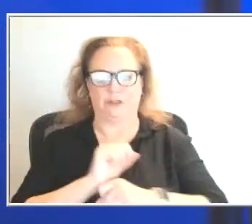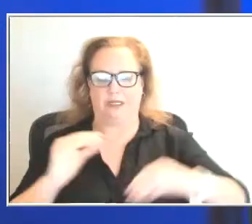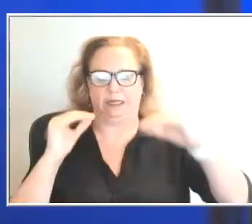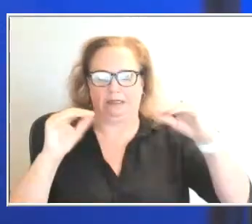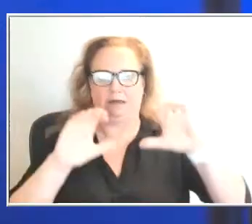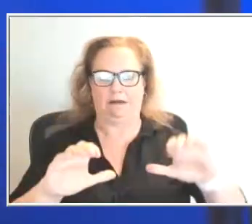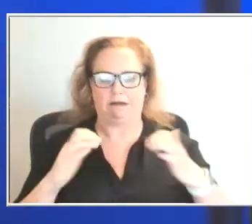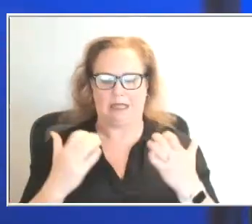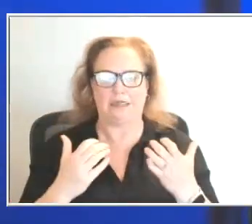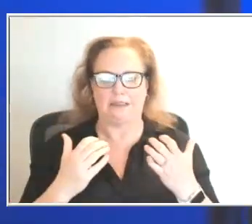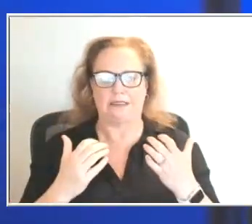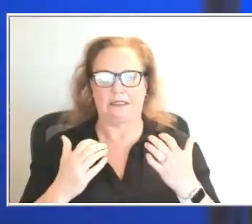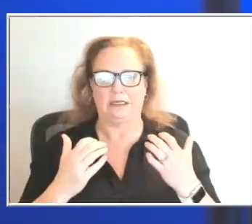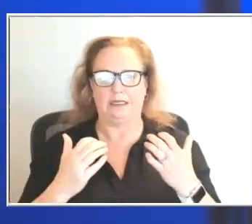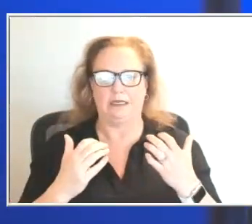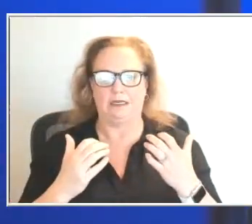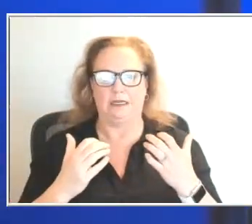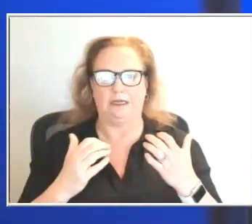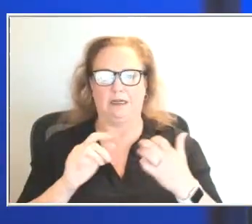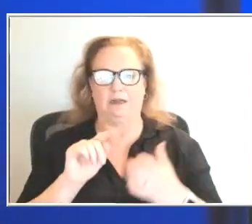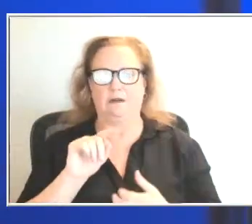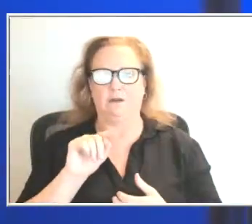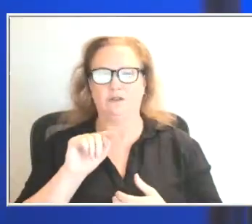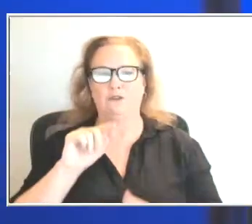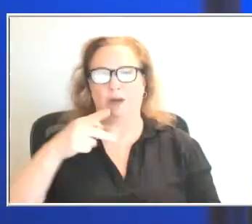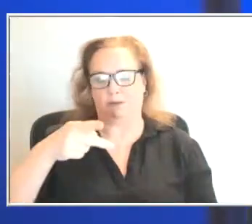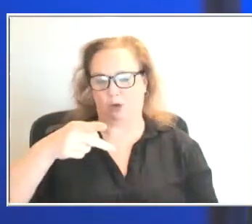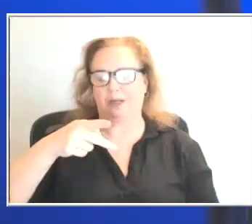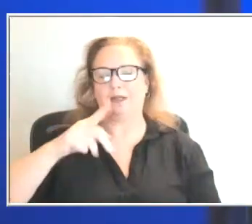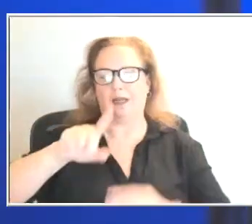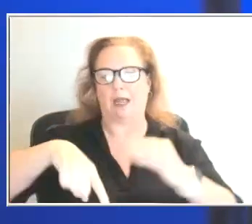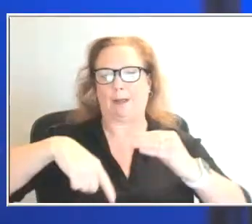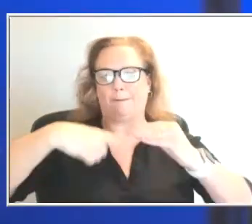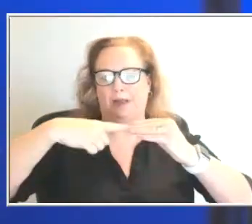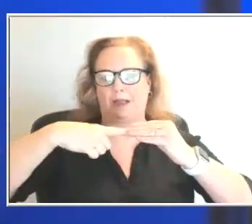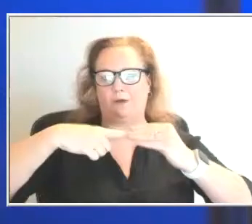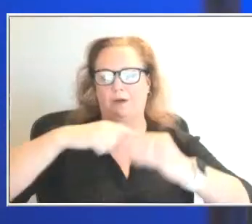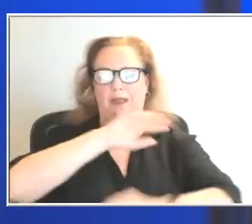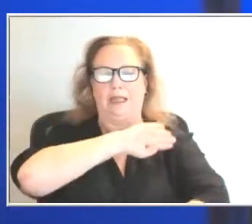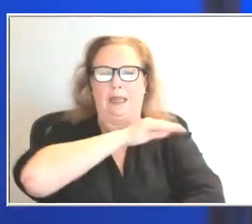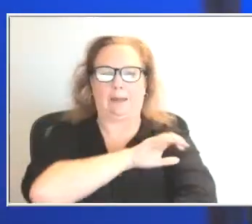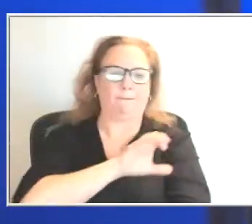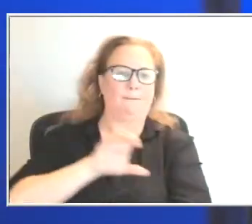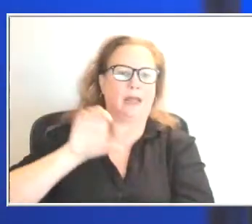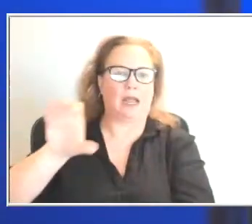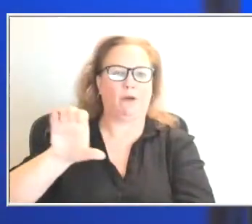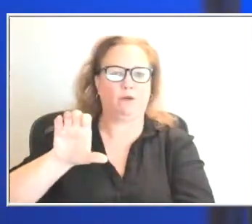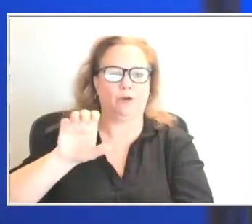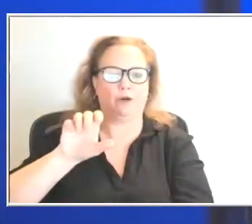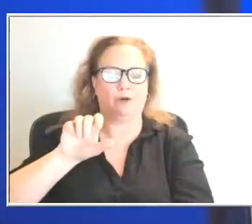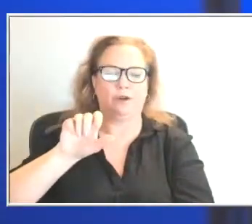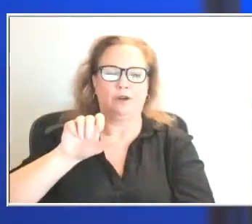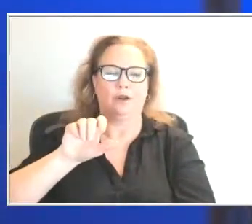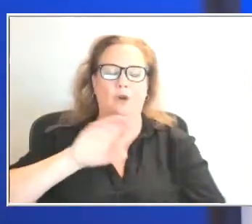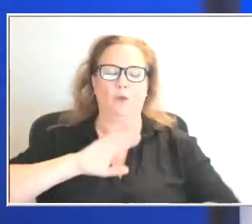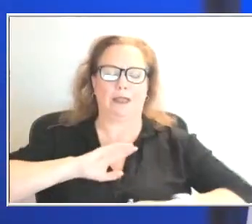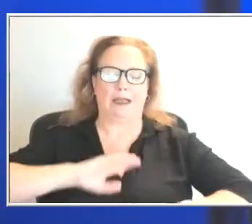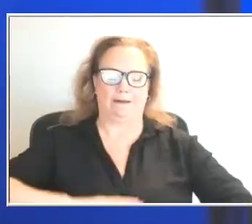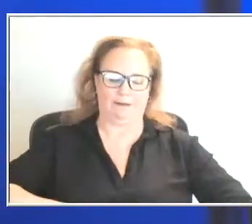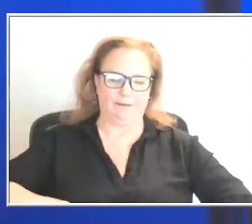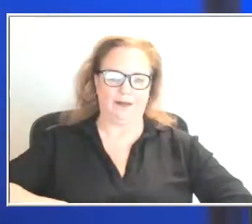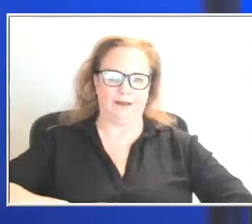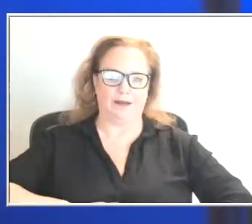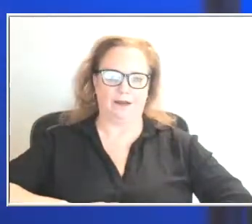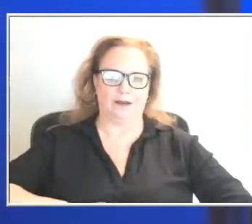I taught a class through the Turning Point about empowered relief, and that was an awesome, you know,